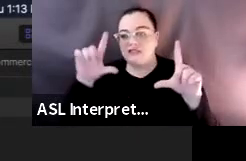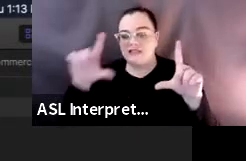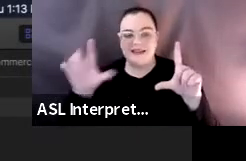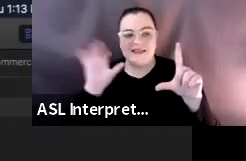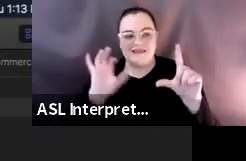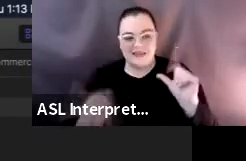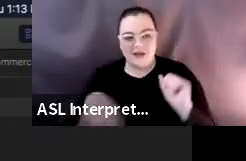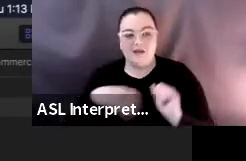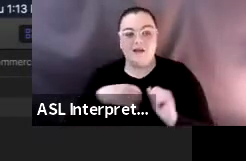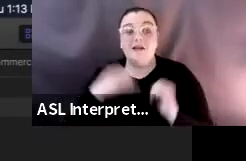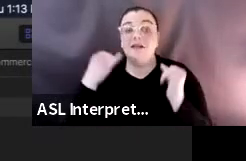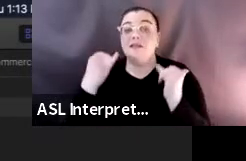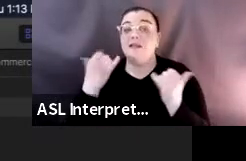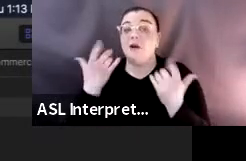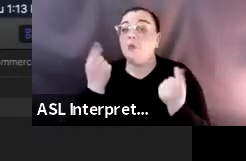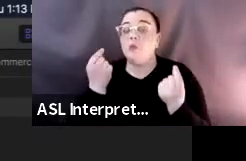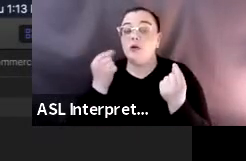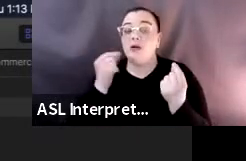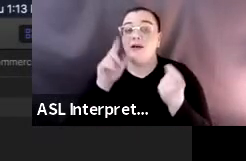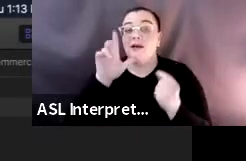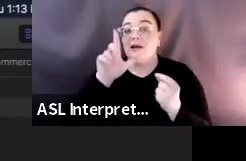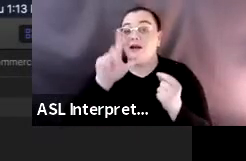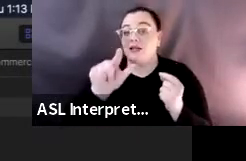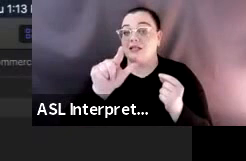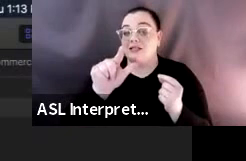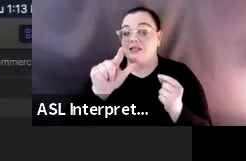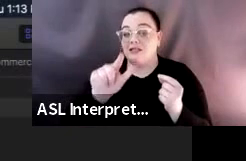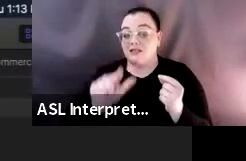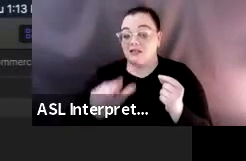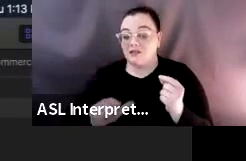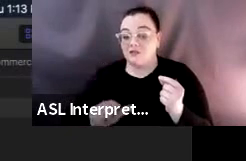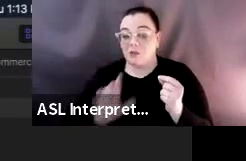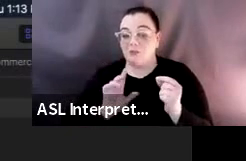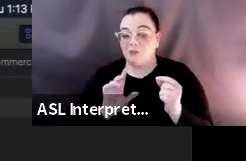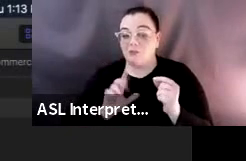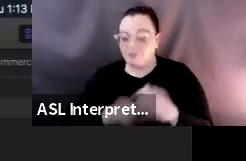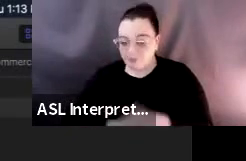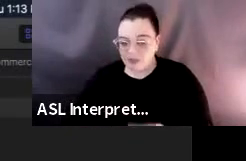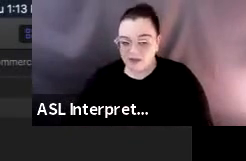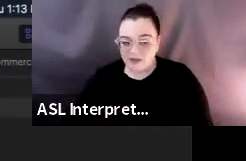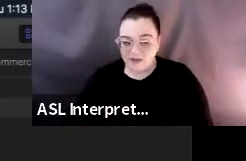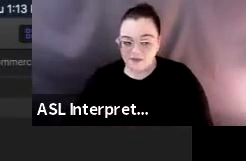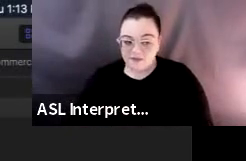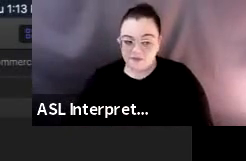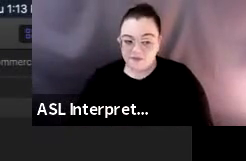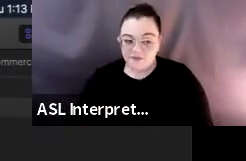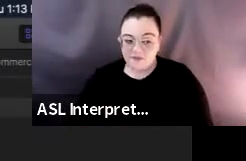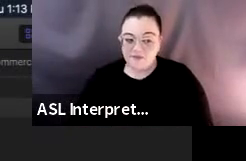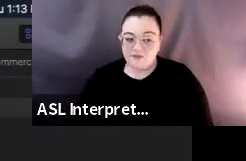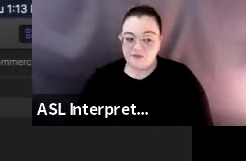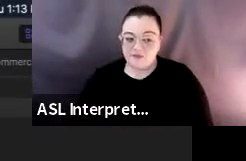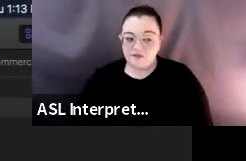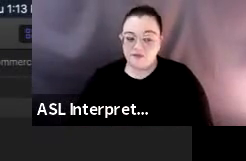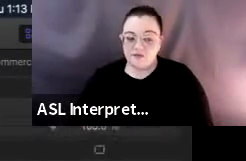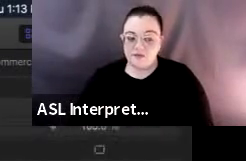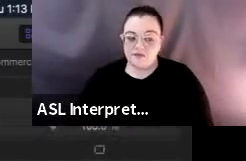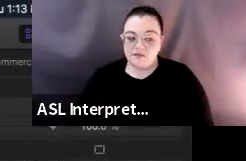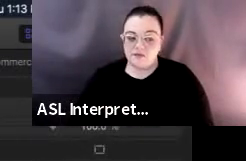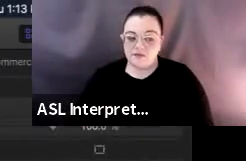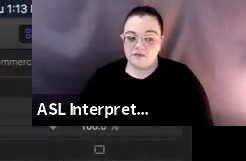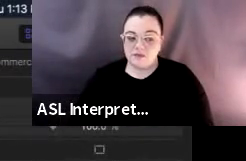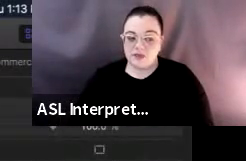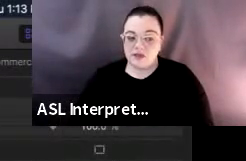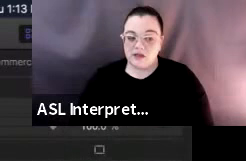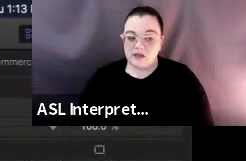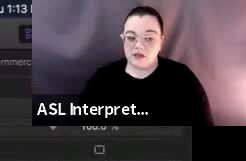do to drag it into the timeline is click and drag it right down here. I'm going to let it go. And now I